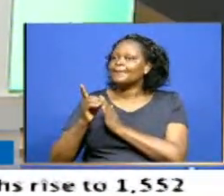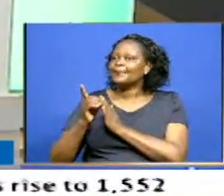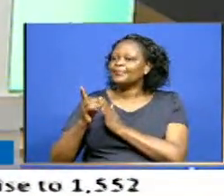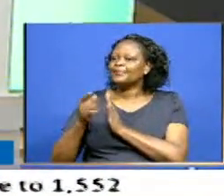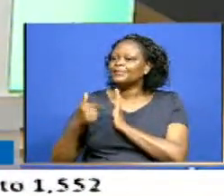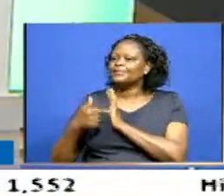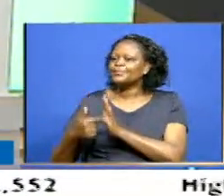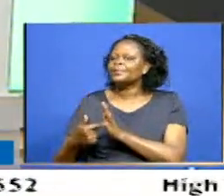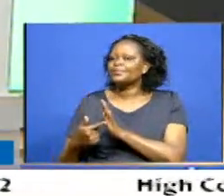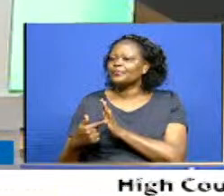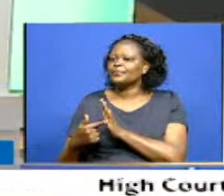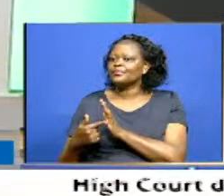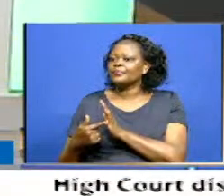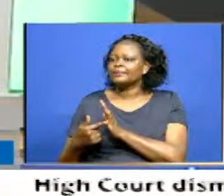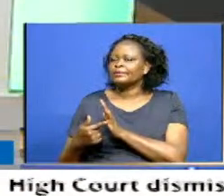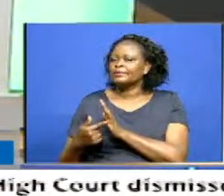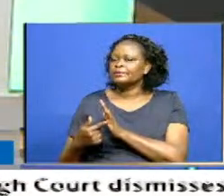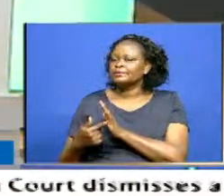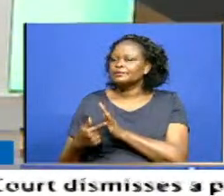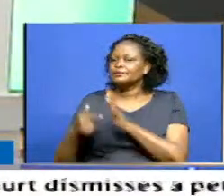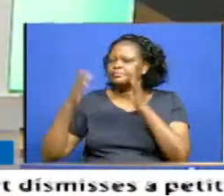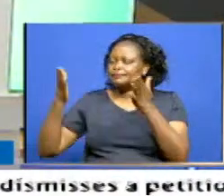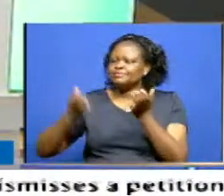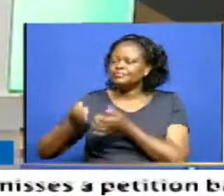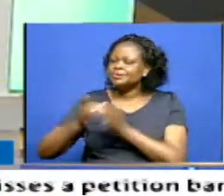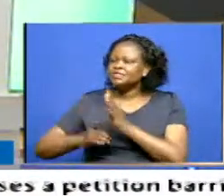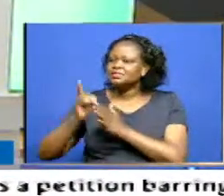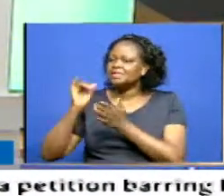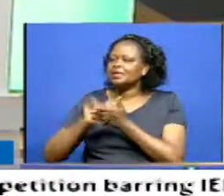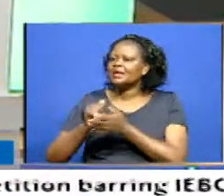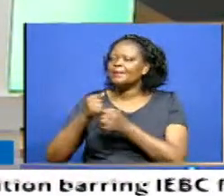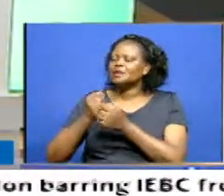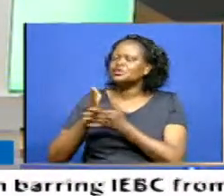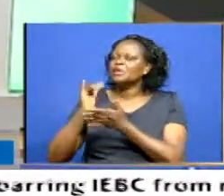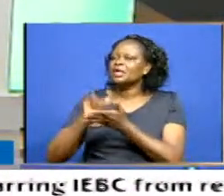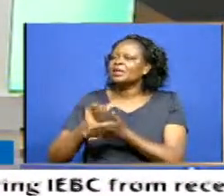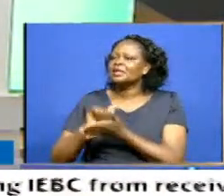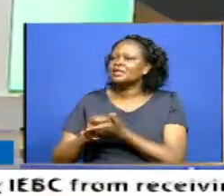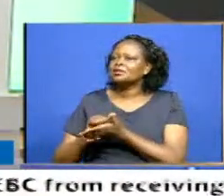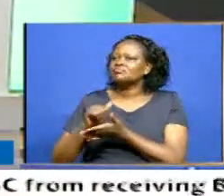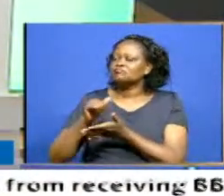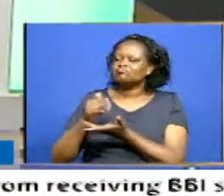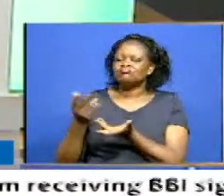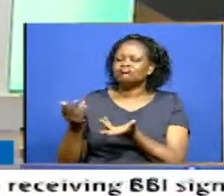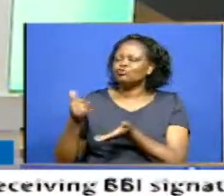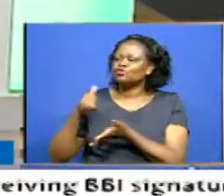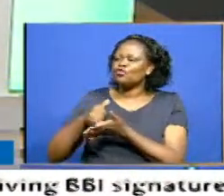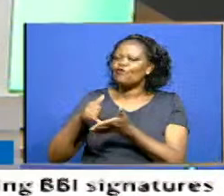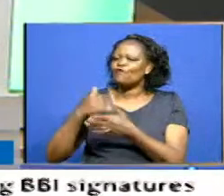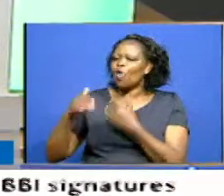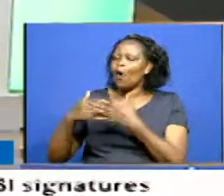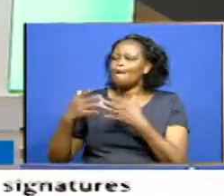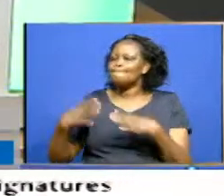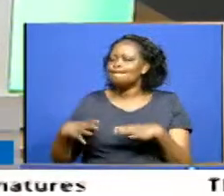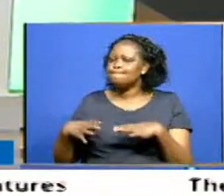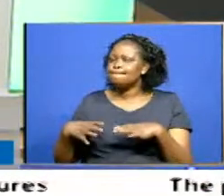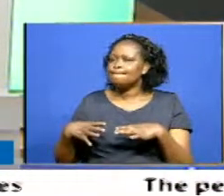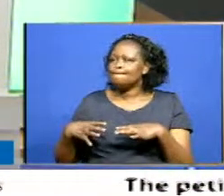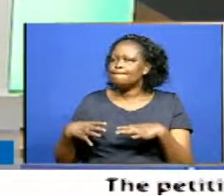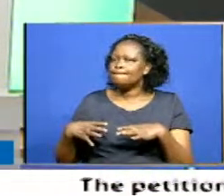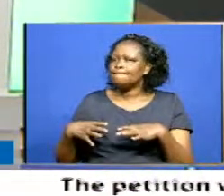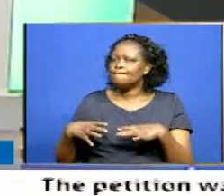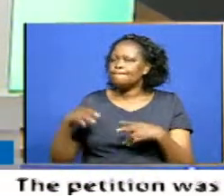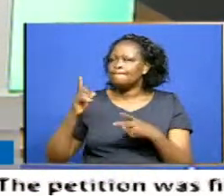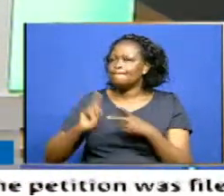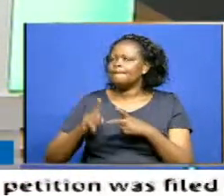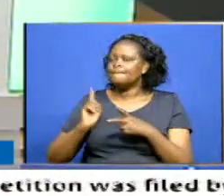broader economic development that makes sure we bring everyone along, we don't leave anyone behind. The other